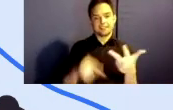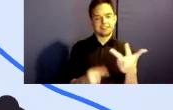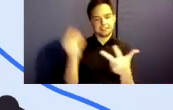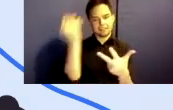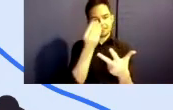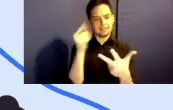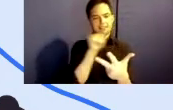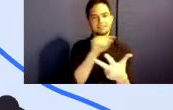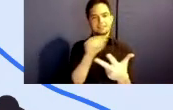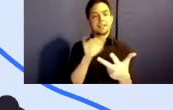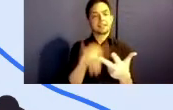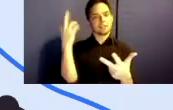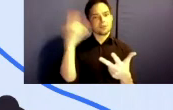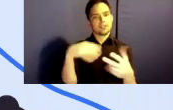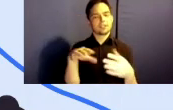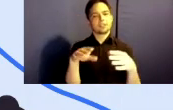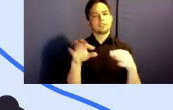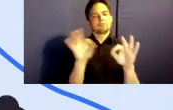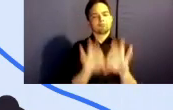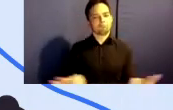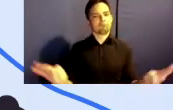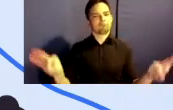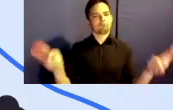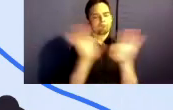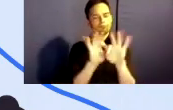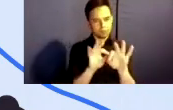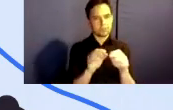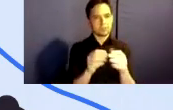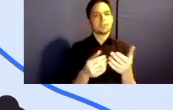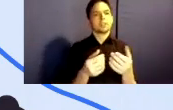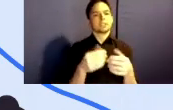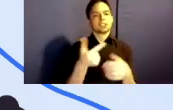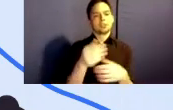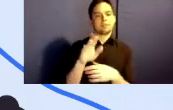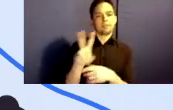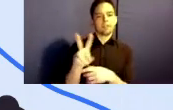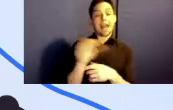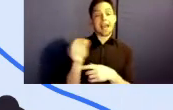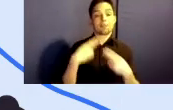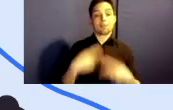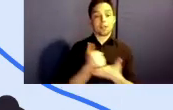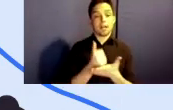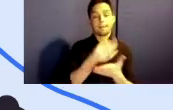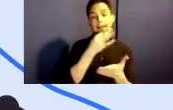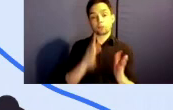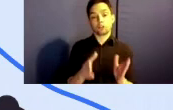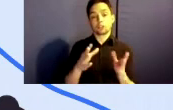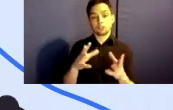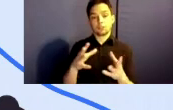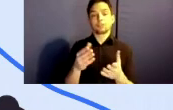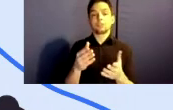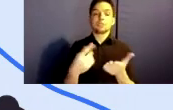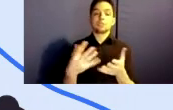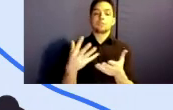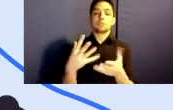it is fundamental to have both GBV and humanitarian experts in wider discussions